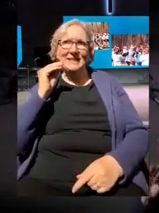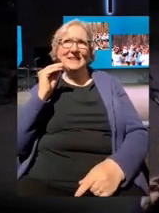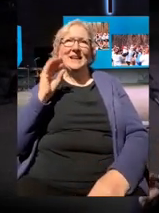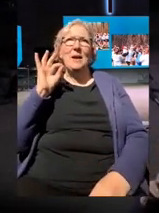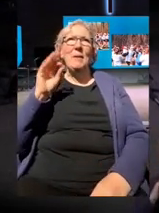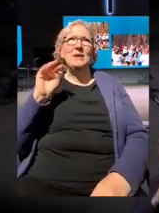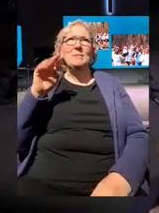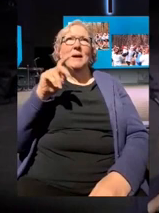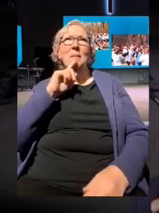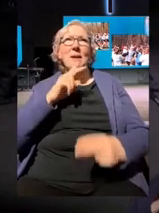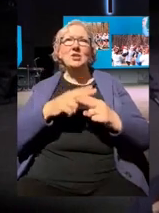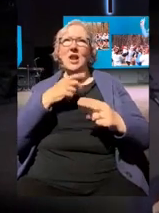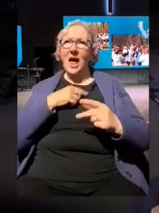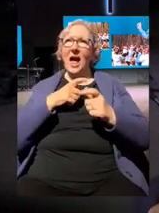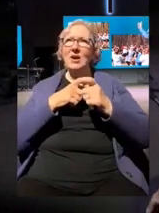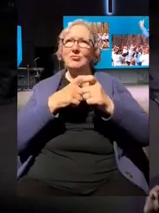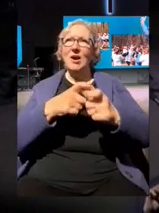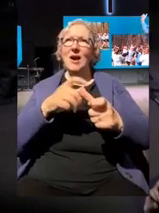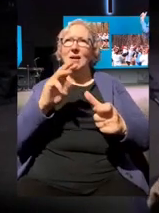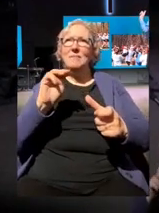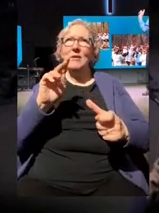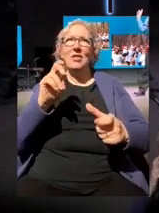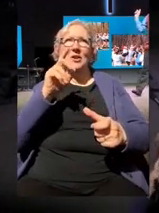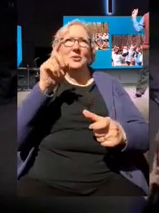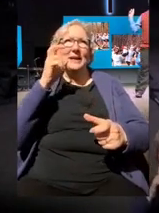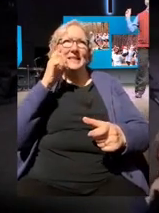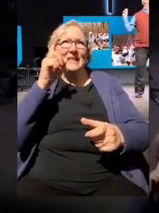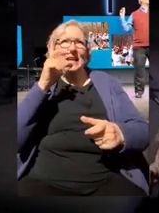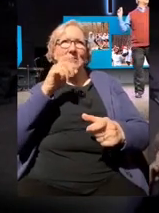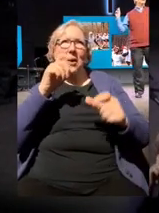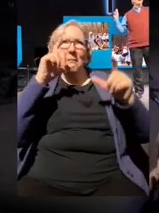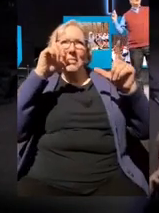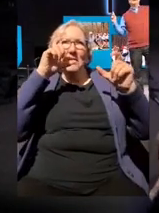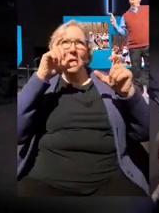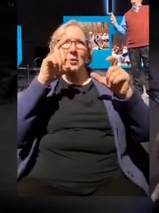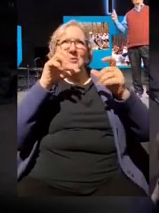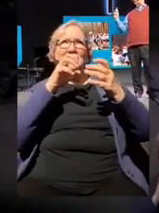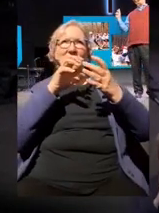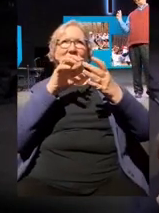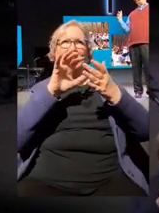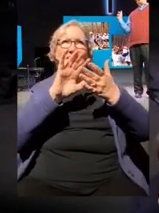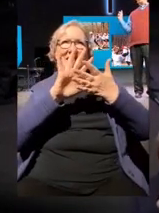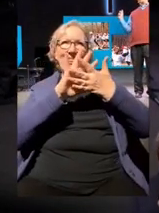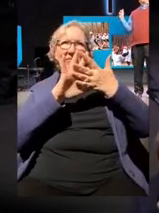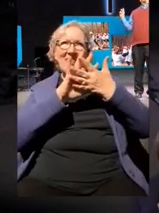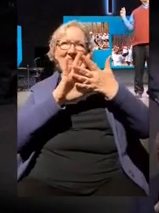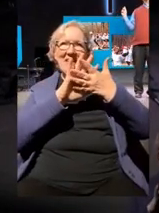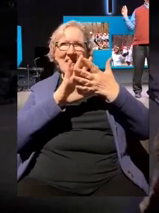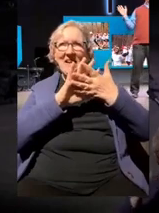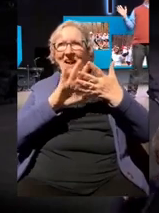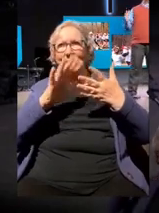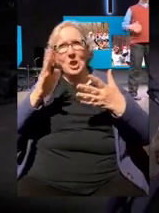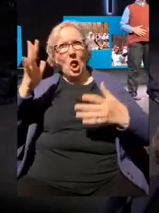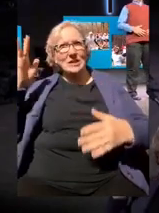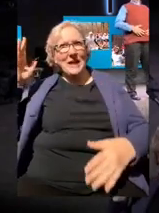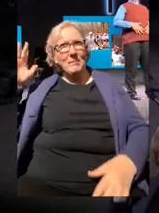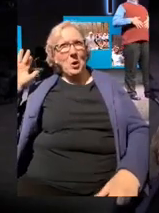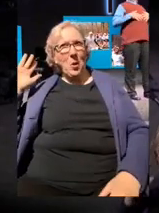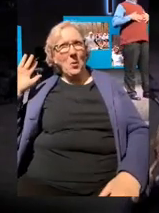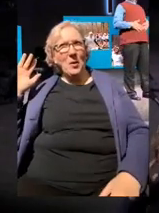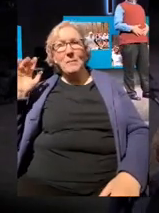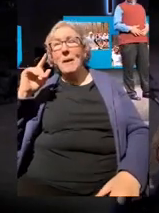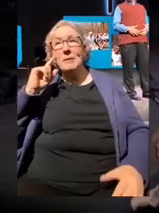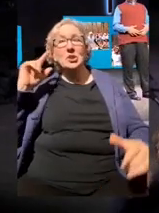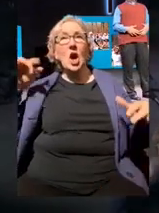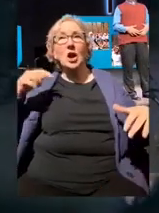you'll be able to tell from the graininess of the photos you'll see, it was a long time ago, which may kind of shock you given the svelte